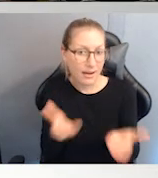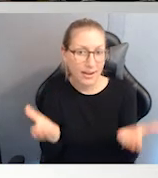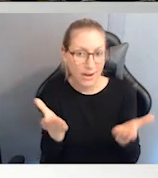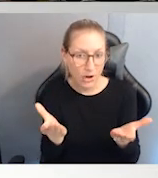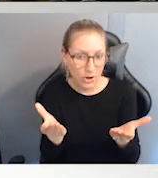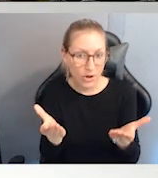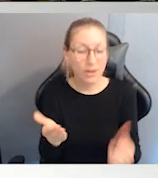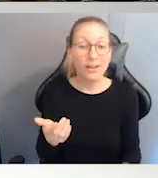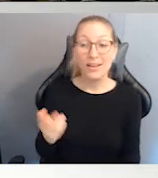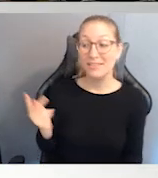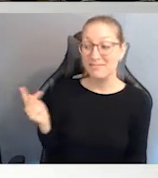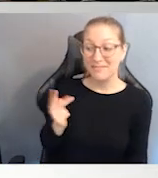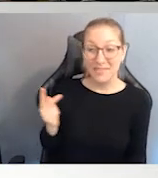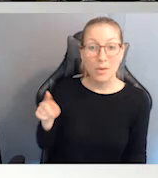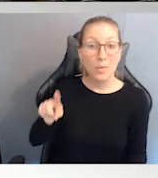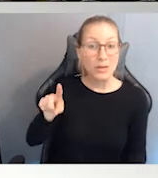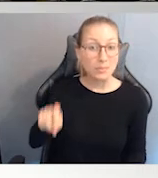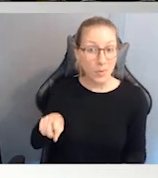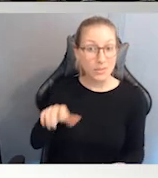getting married some.